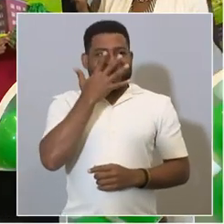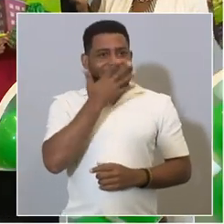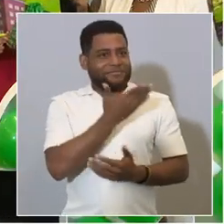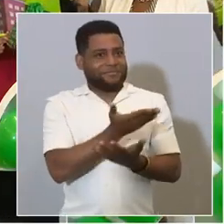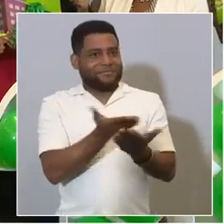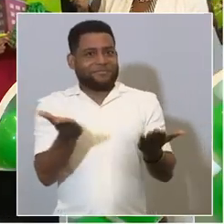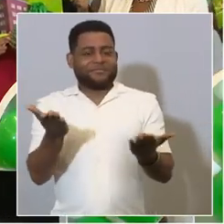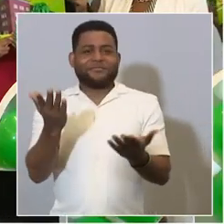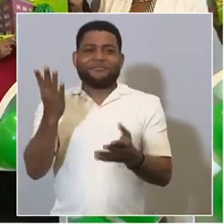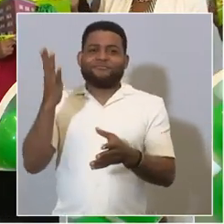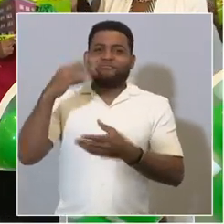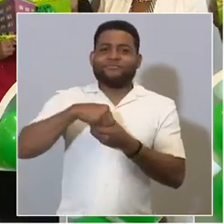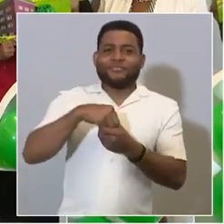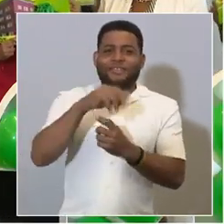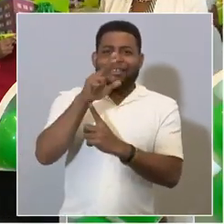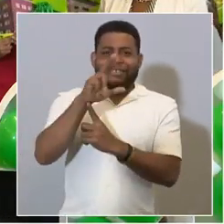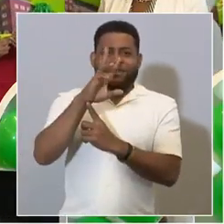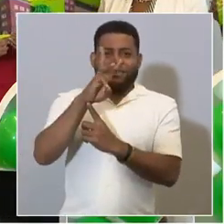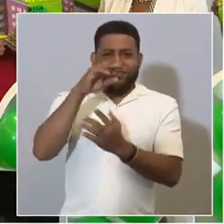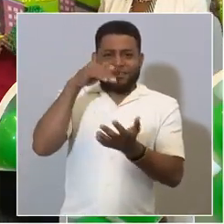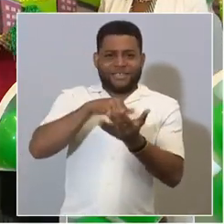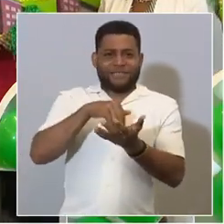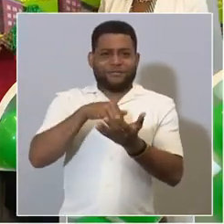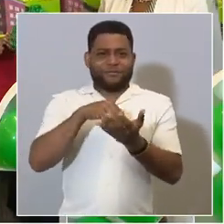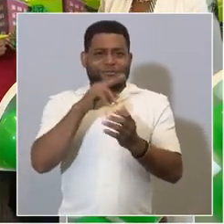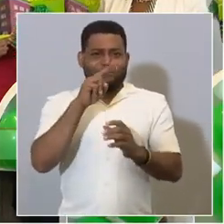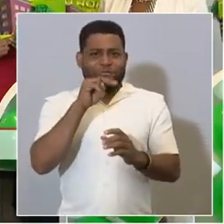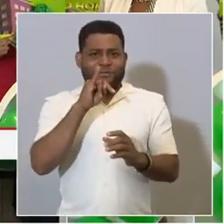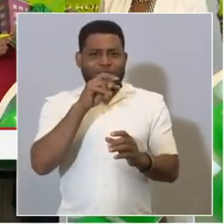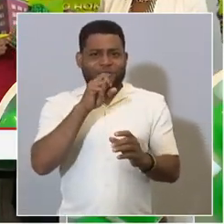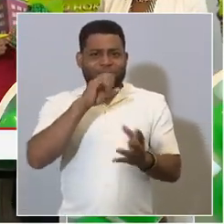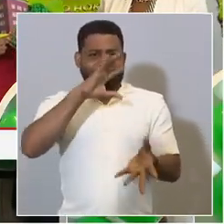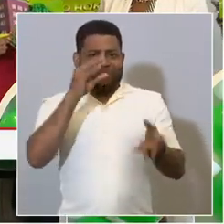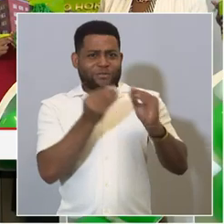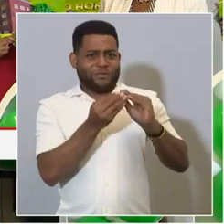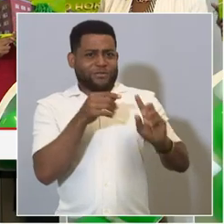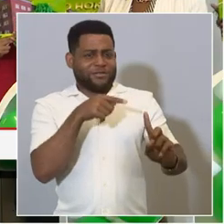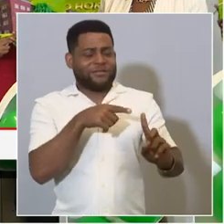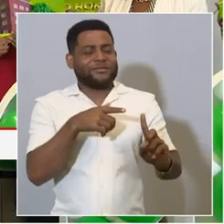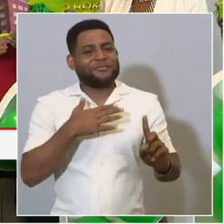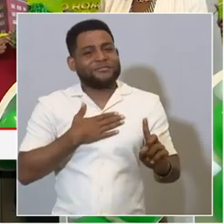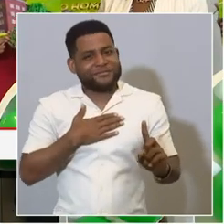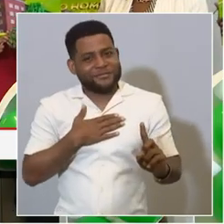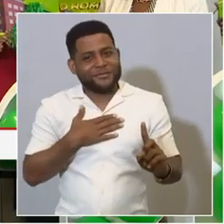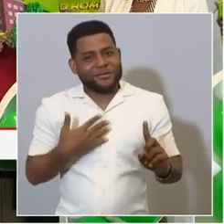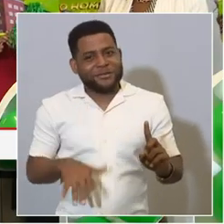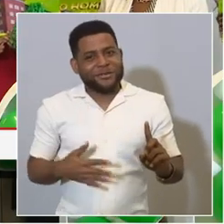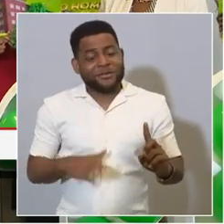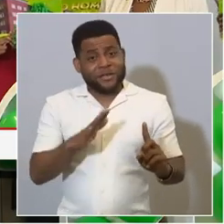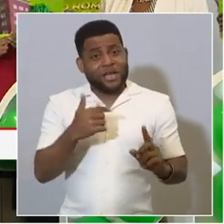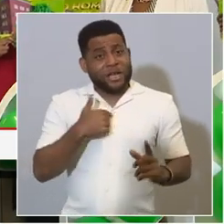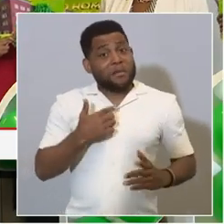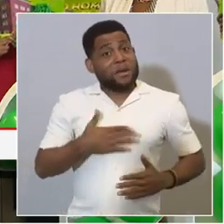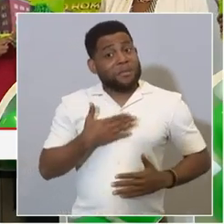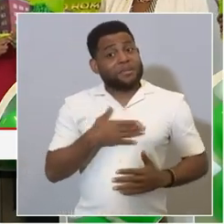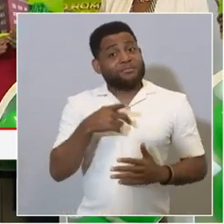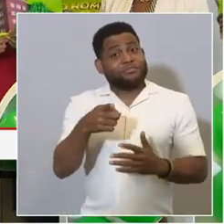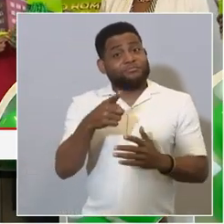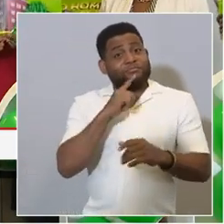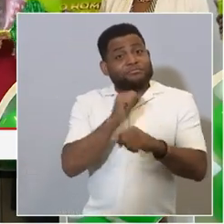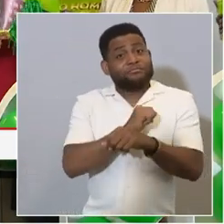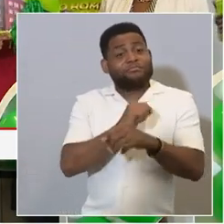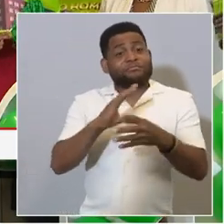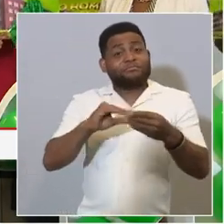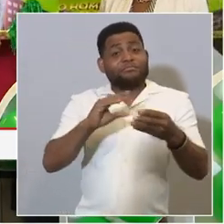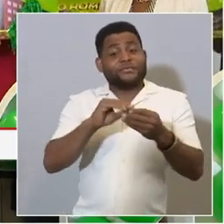that's what we're here to do. And I'm so pleased that you highlighted Spring Flats and Ward 4, which